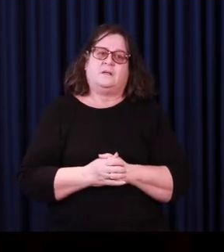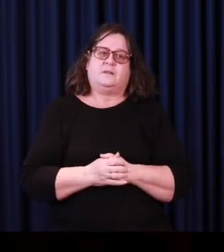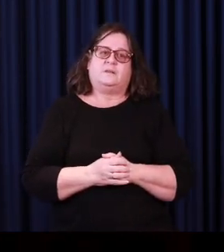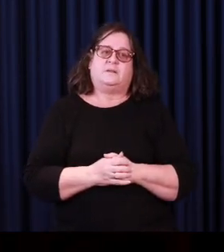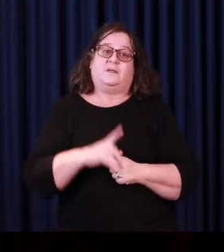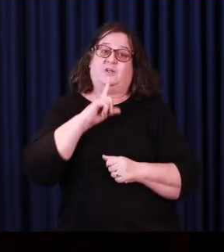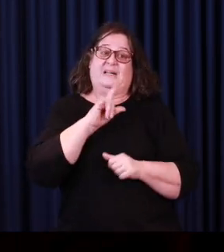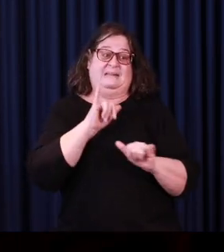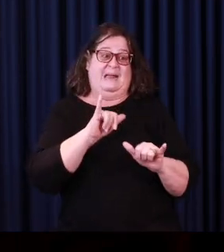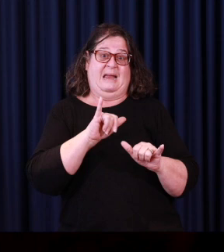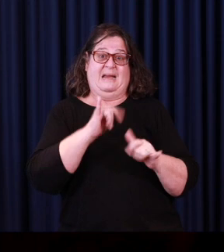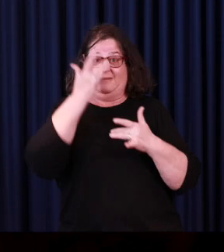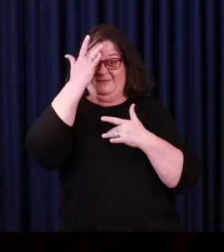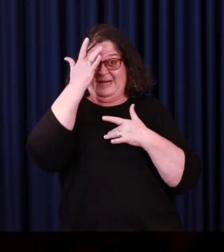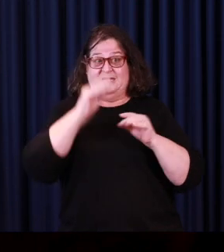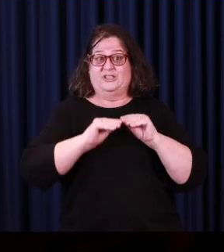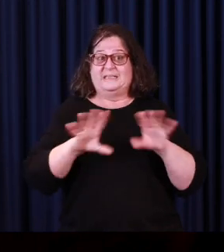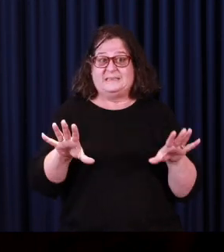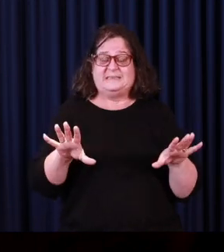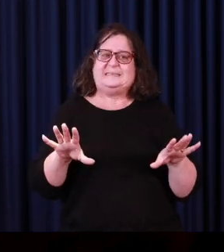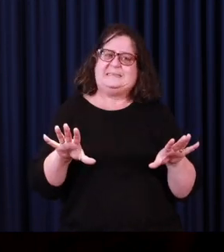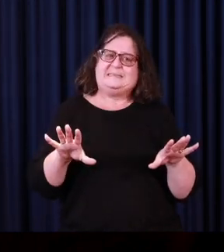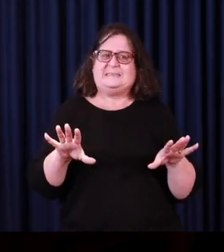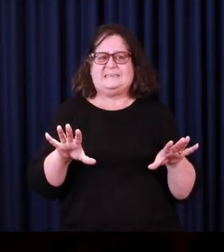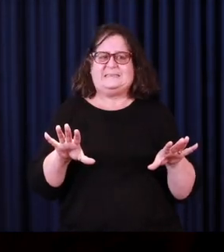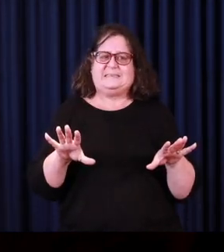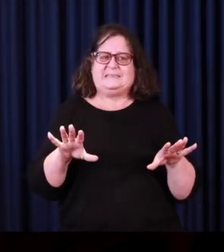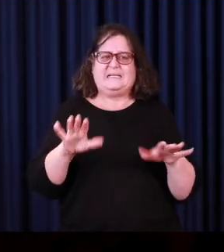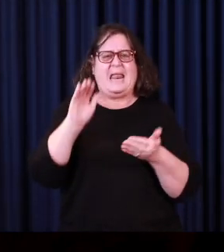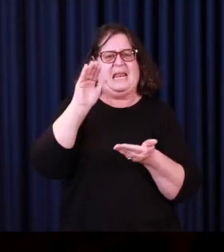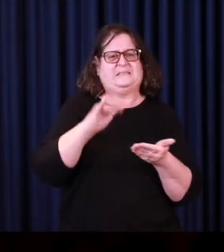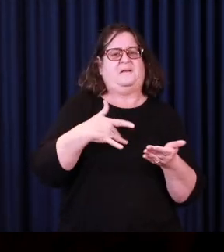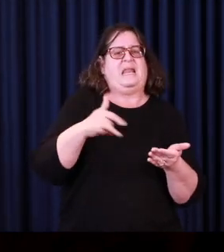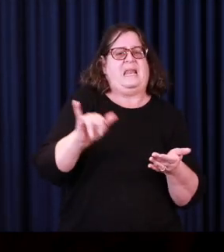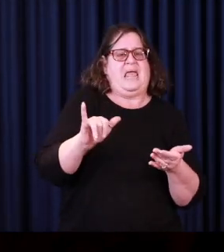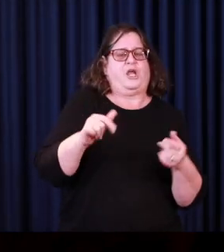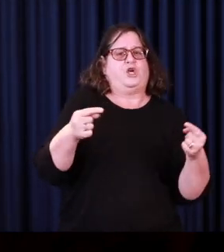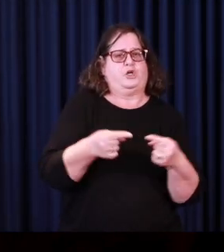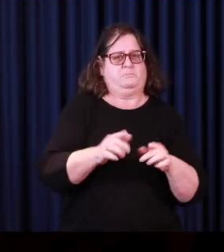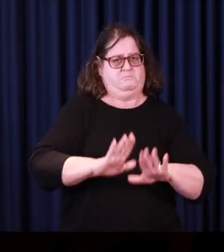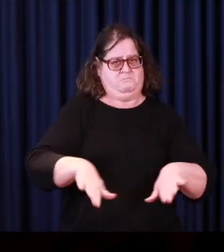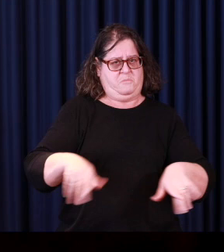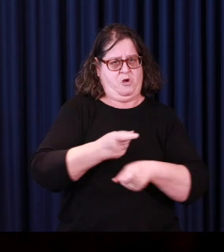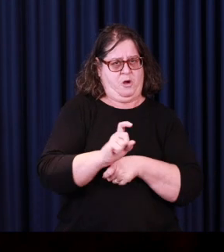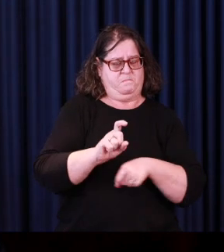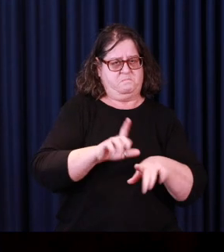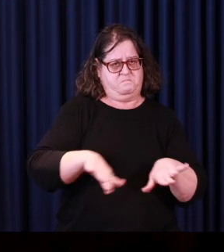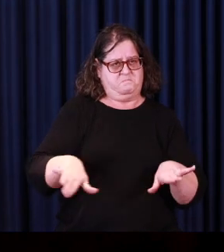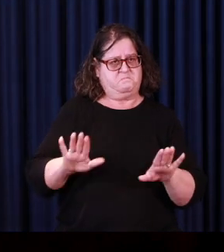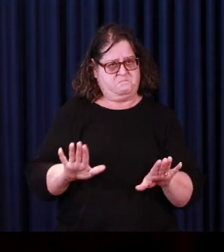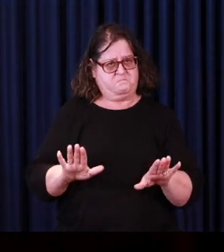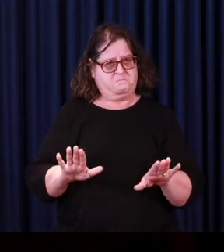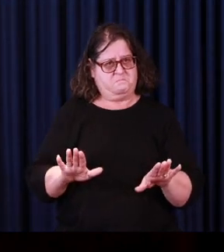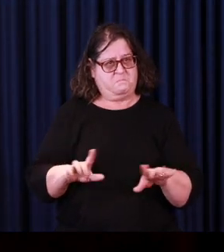is least likely to harm our children, although there are exceptions. Of course, their teachers are a